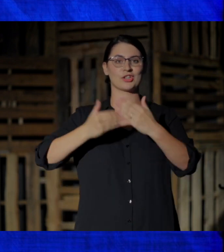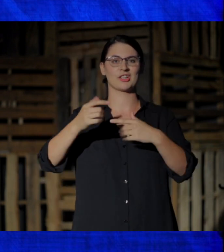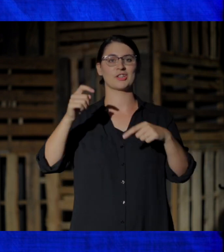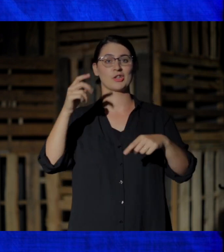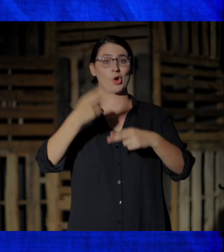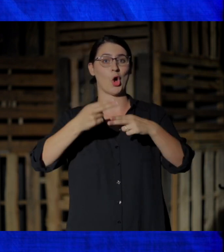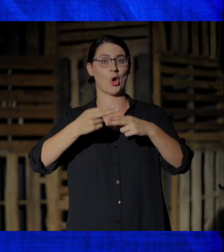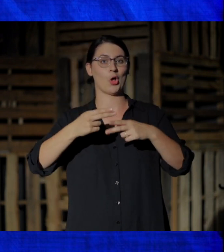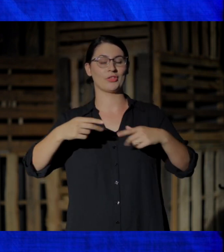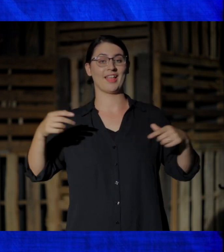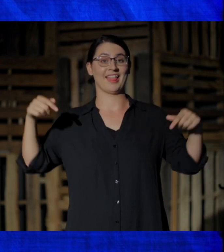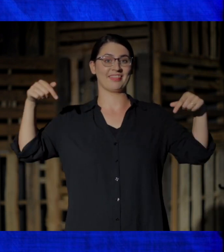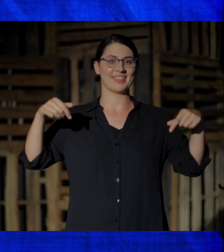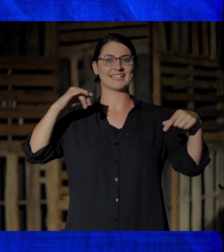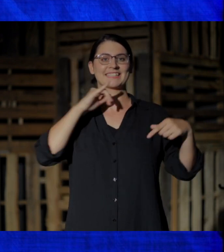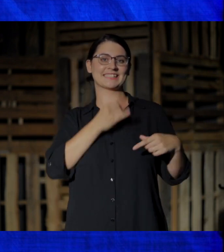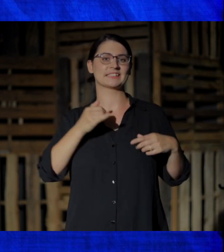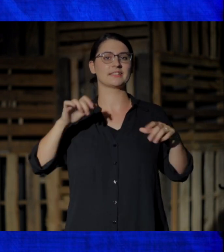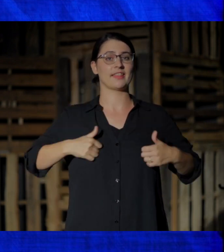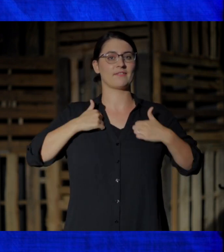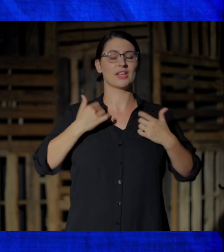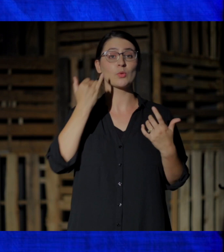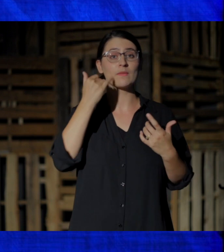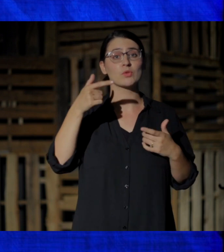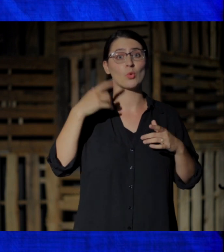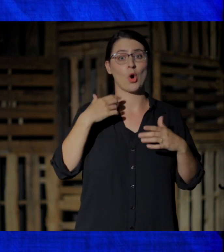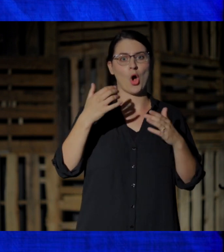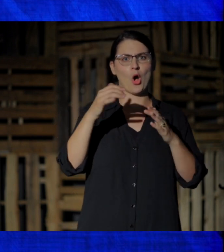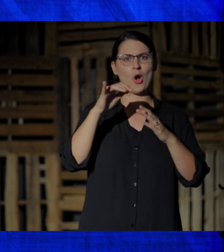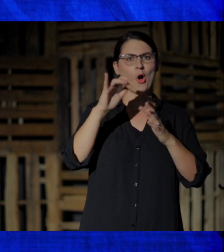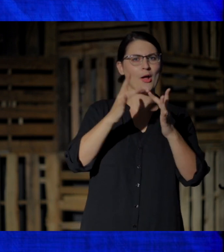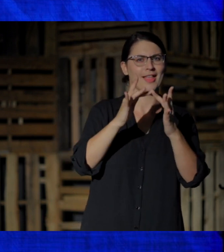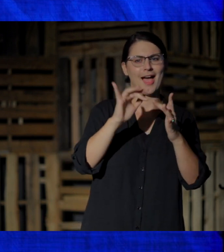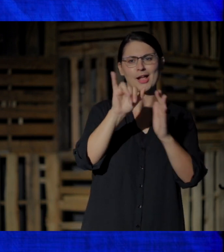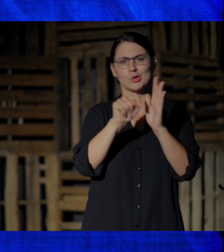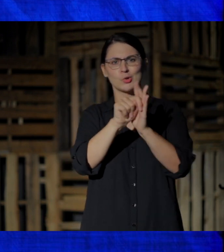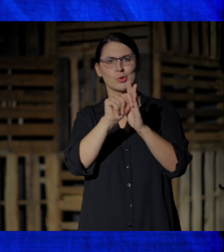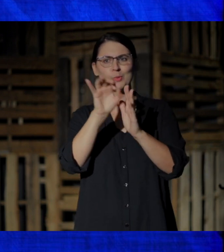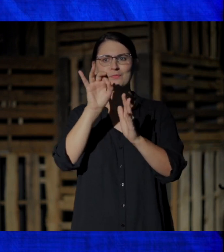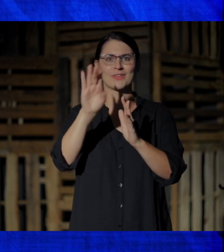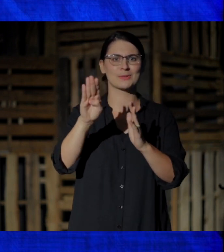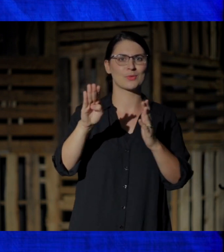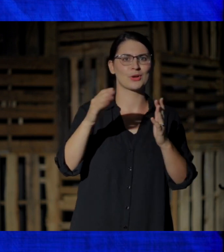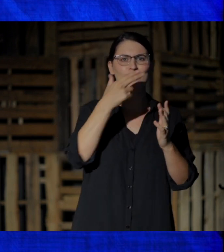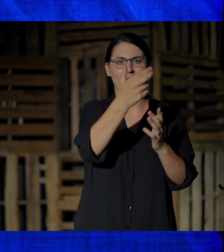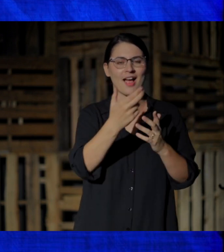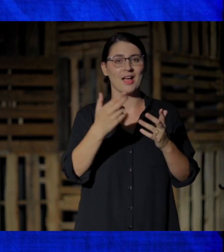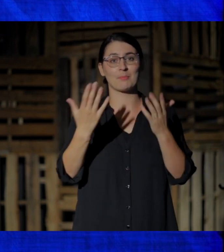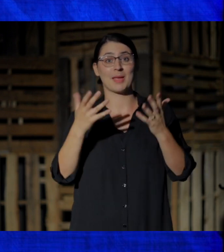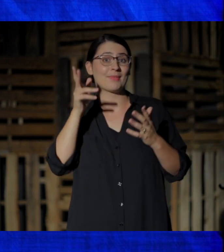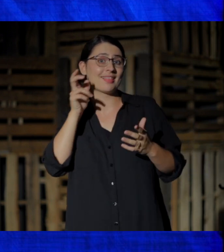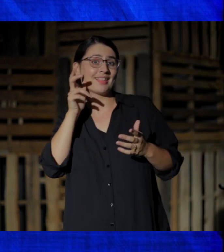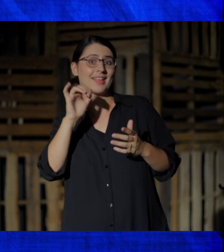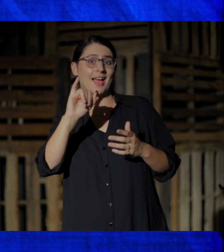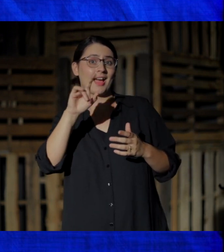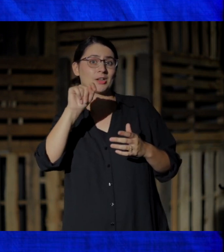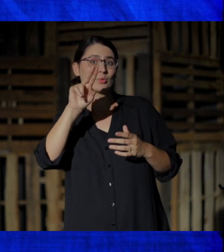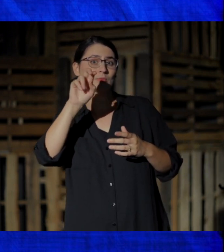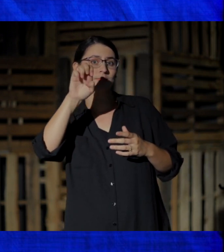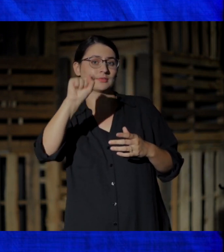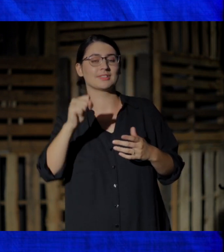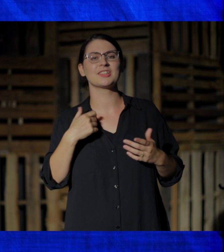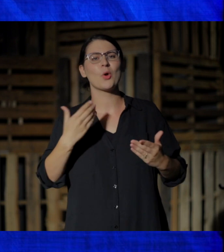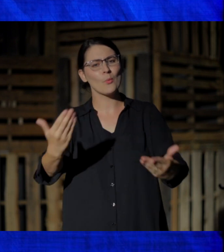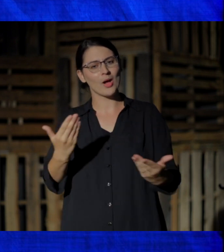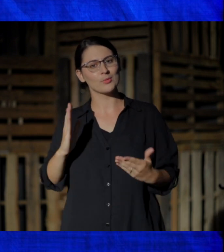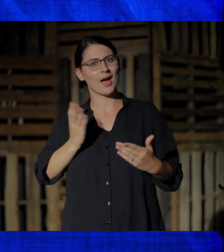Is Living. If you're listening on YouTube or Facebook, or watching, I guess, on YouTube or Facebook, or maybe you're listening on iTunes, welcome to our